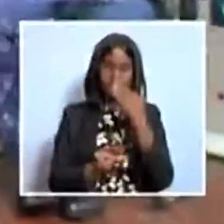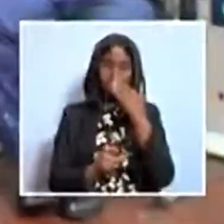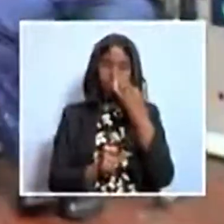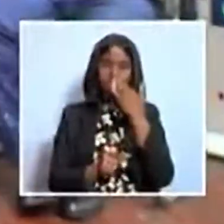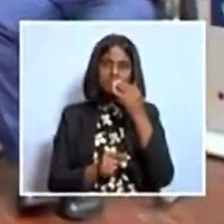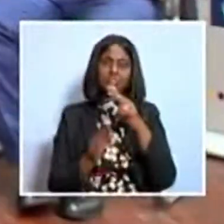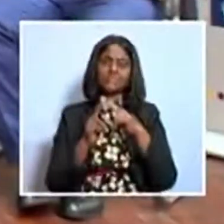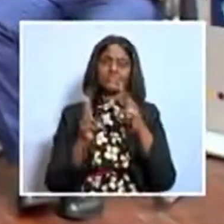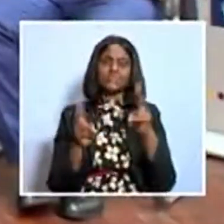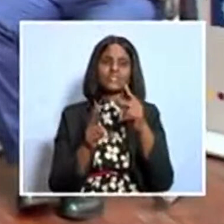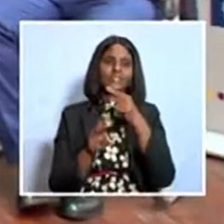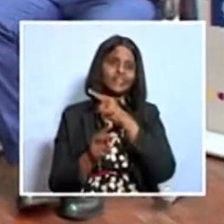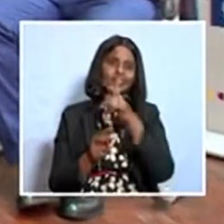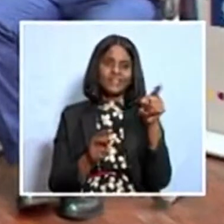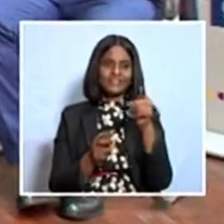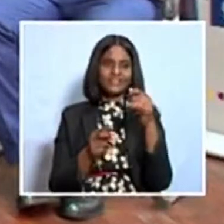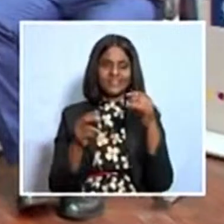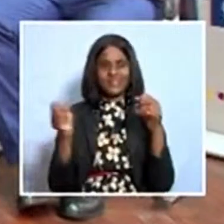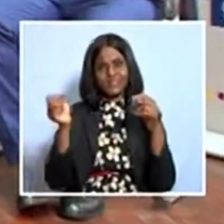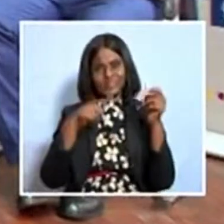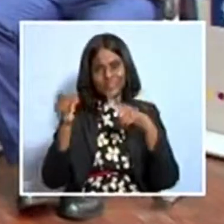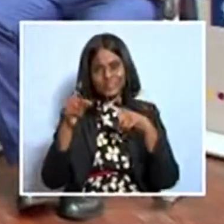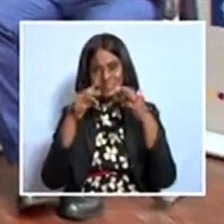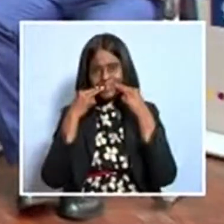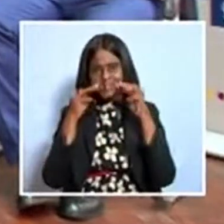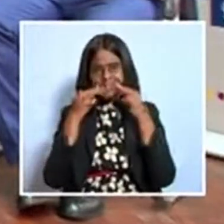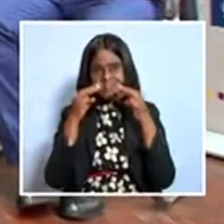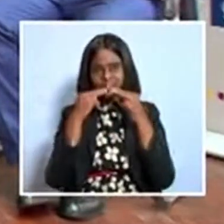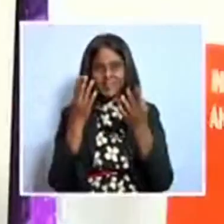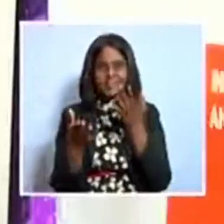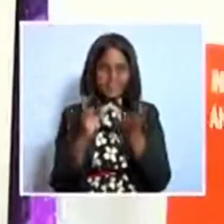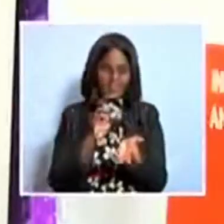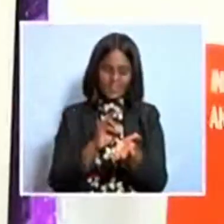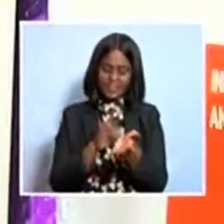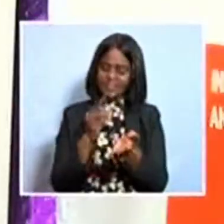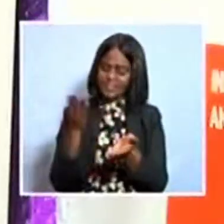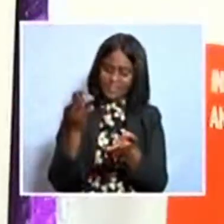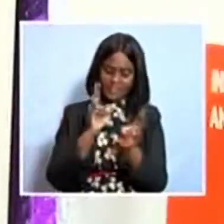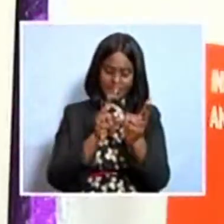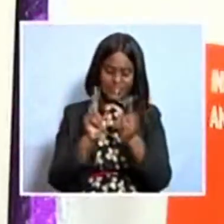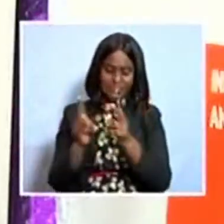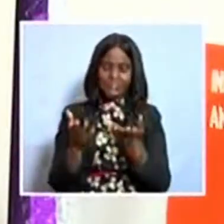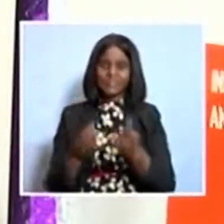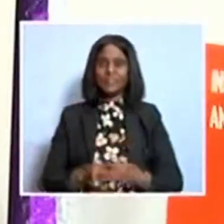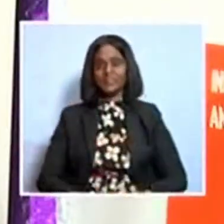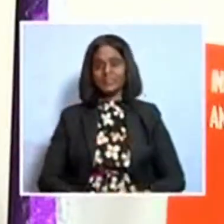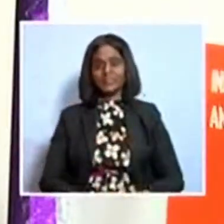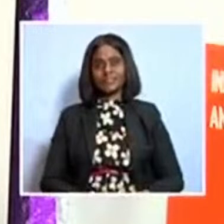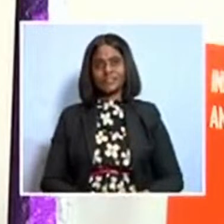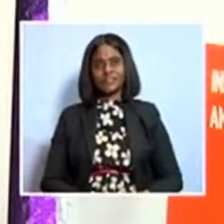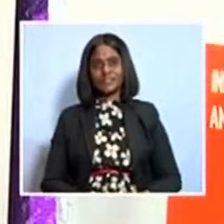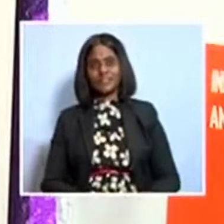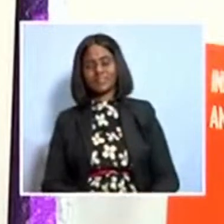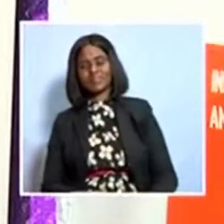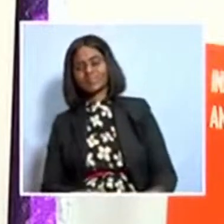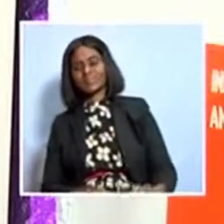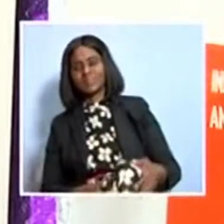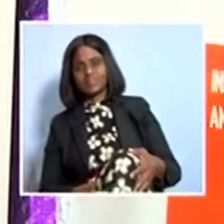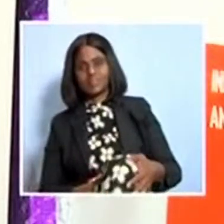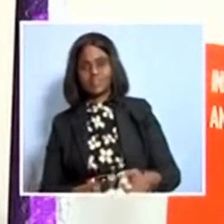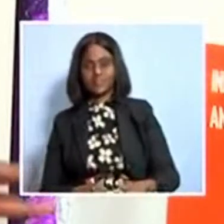much for that, for those text messages. Maybe Doc would want to take up, respond